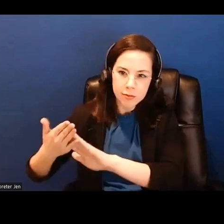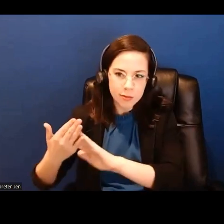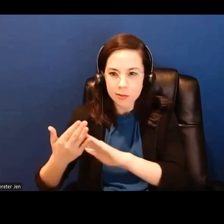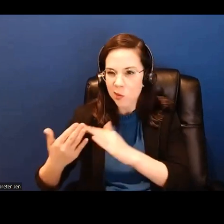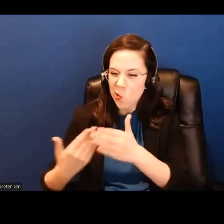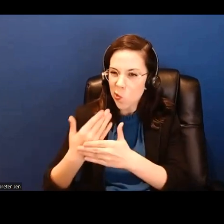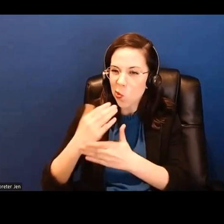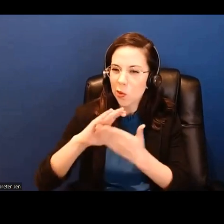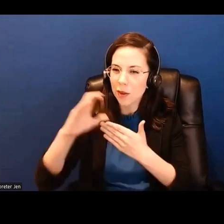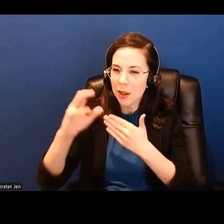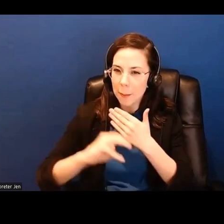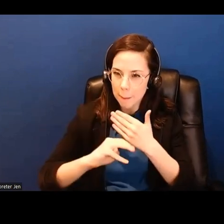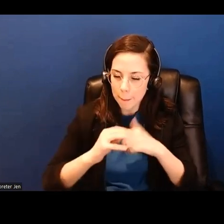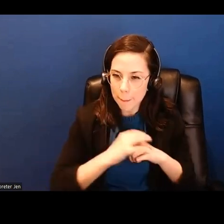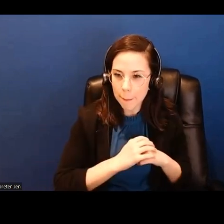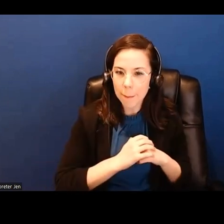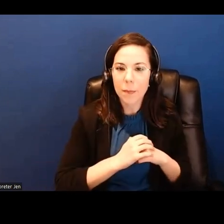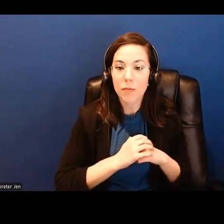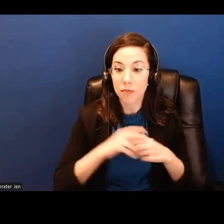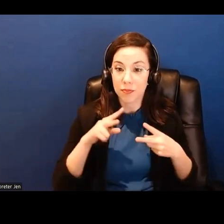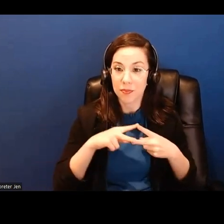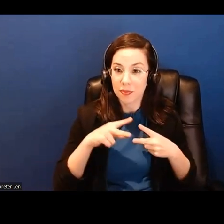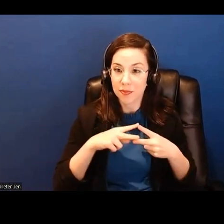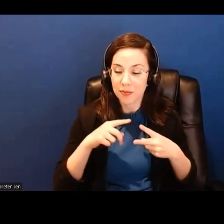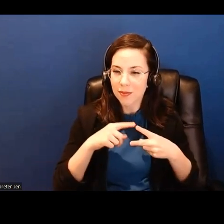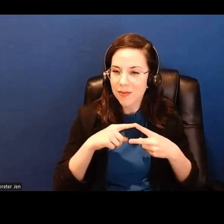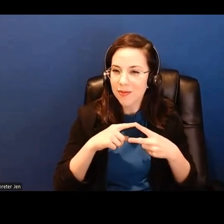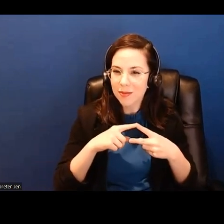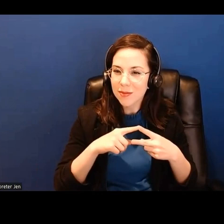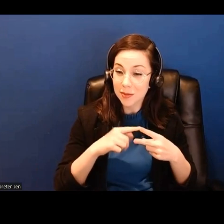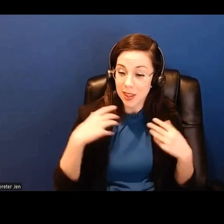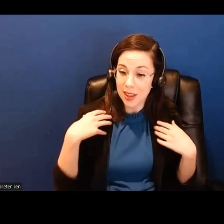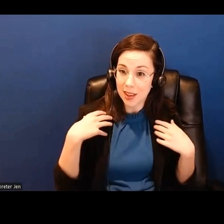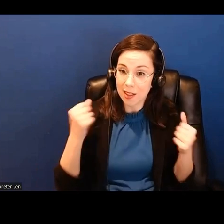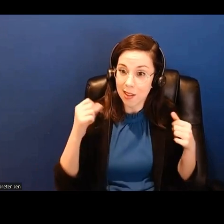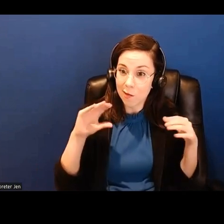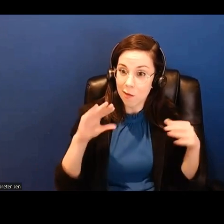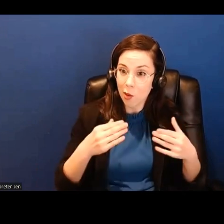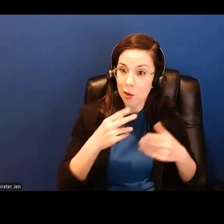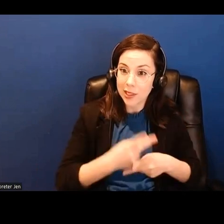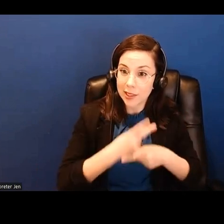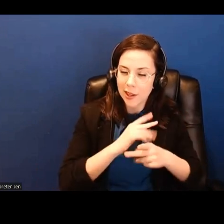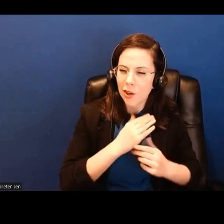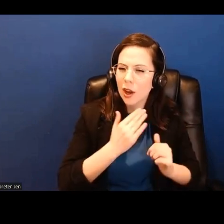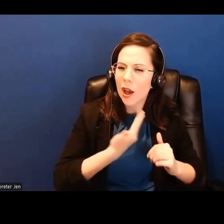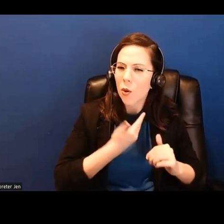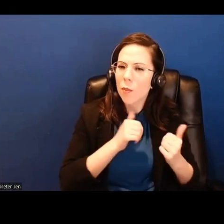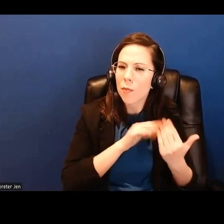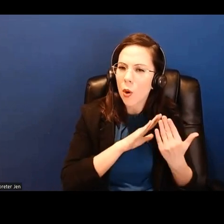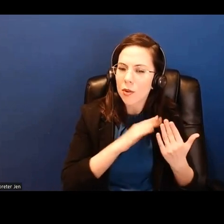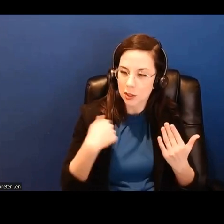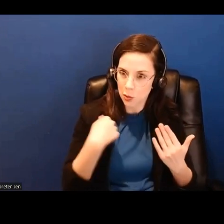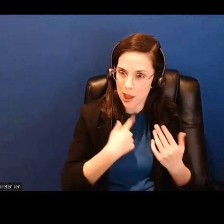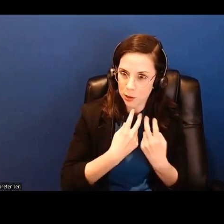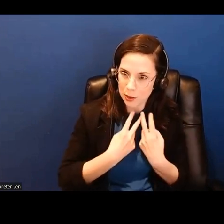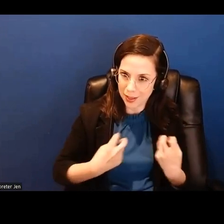people. And both two things. First of all, an approach of the healing focused care, so that we have to be working on ourselves to do this work. And